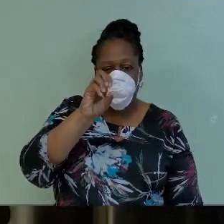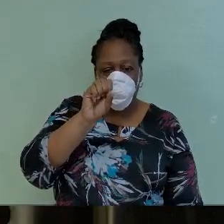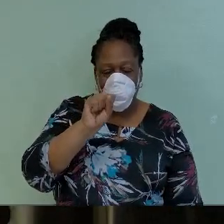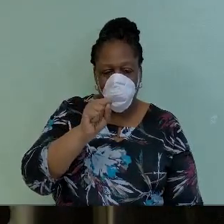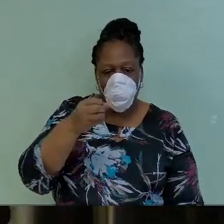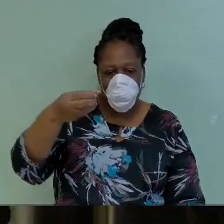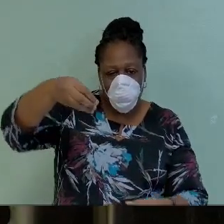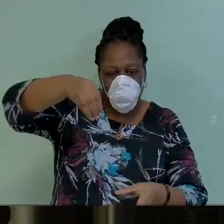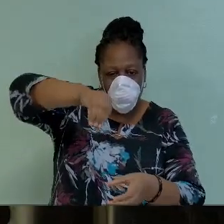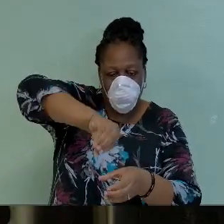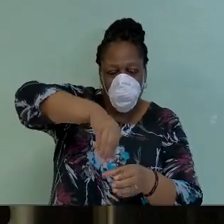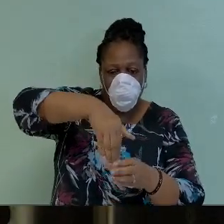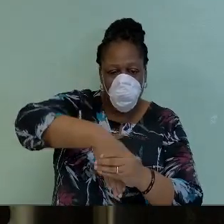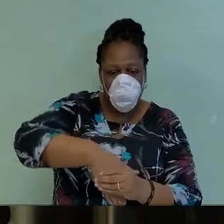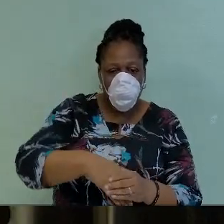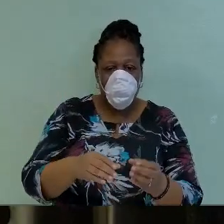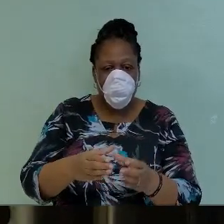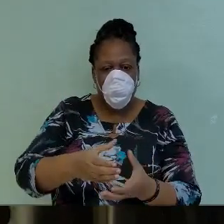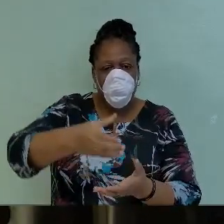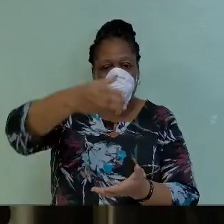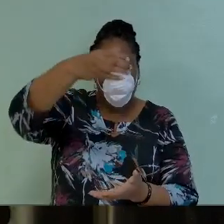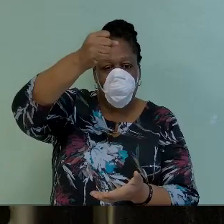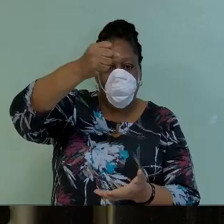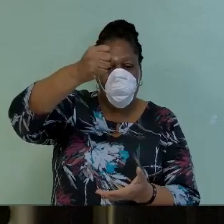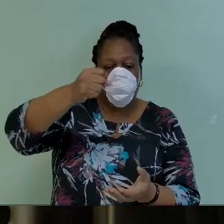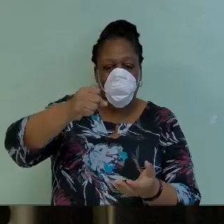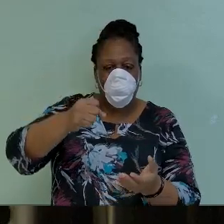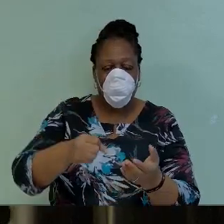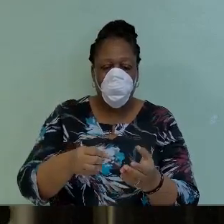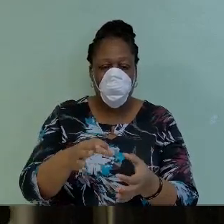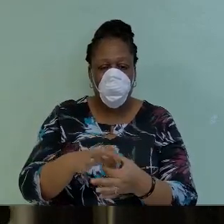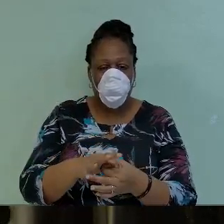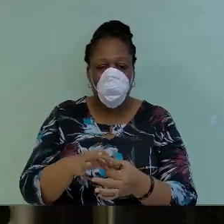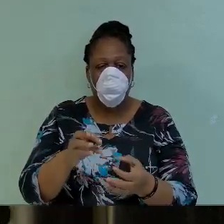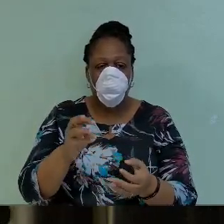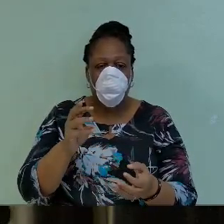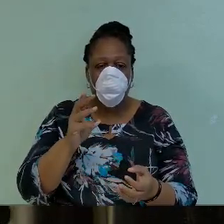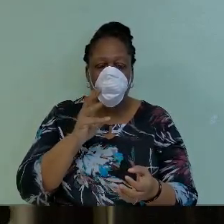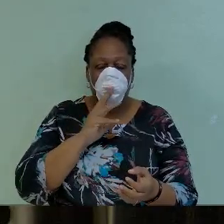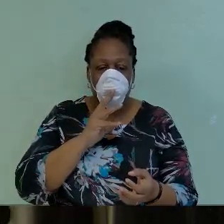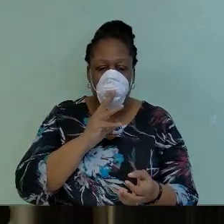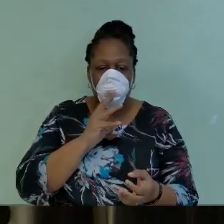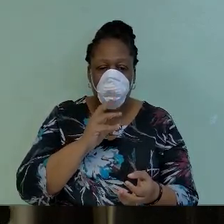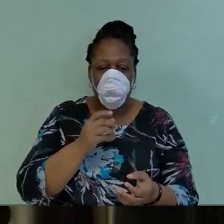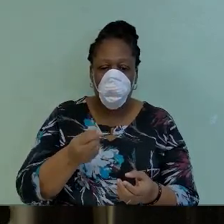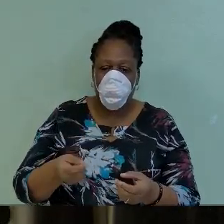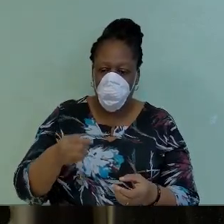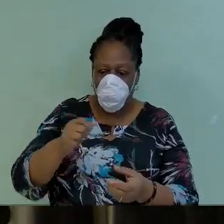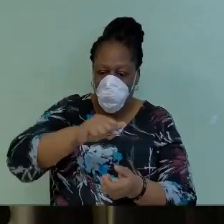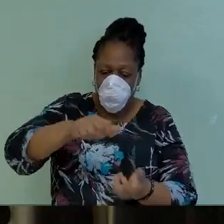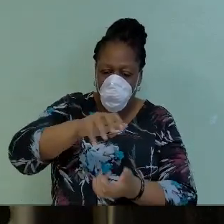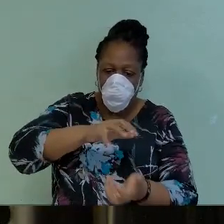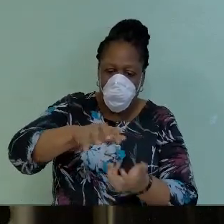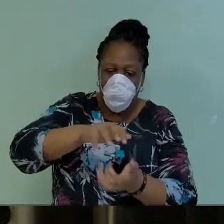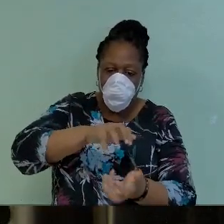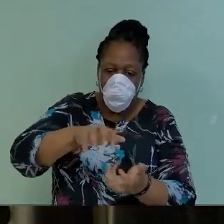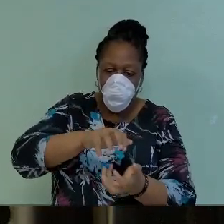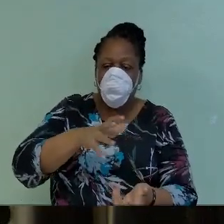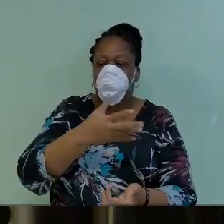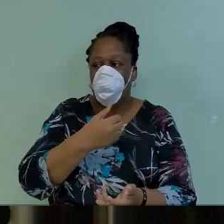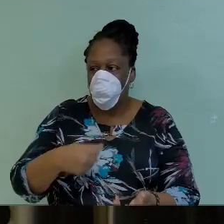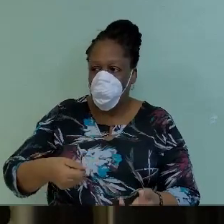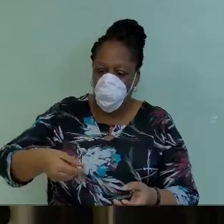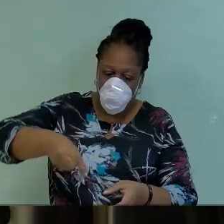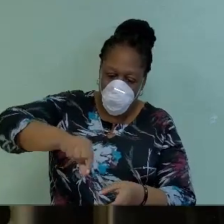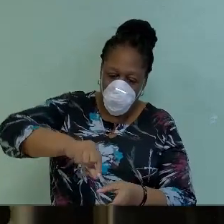hands. And if you're using a 5-liter bottle, then you can take it up to a half cup of Clorox, and you can use that continuously.